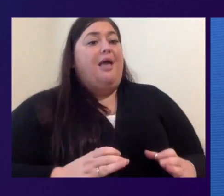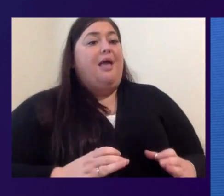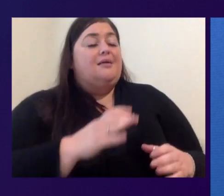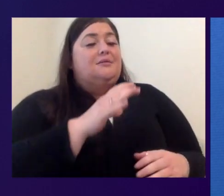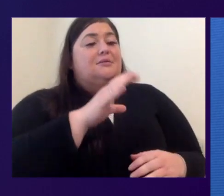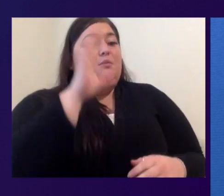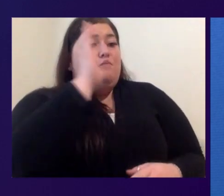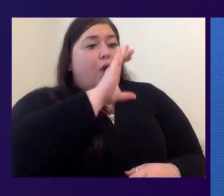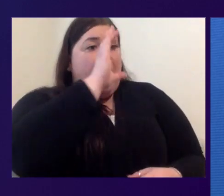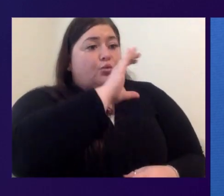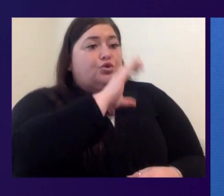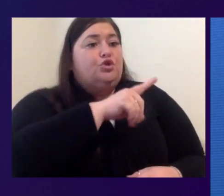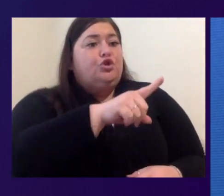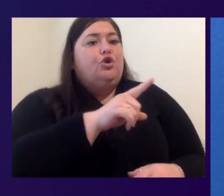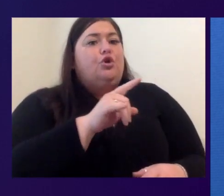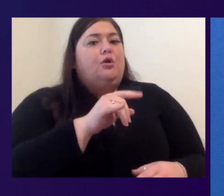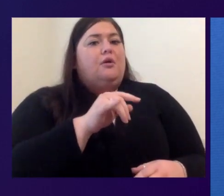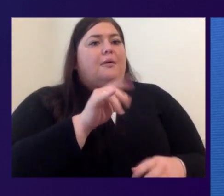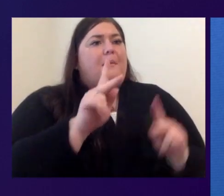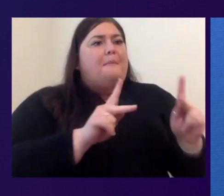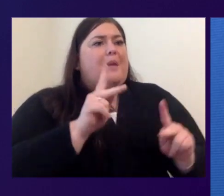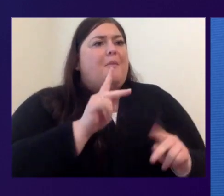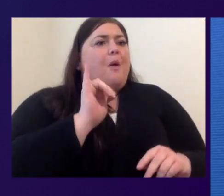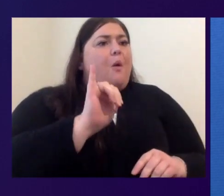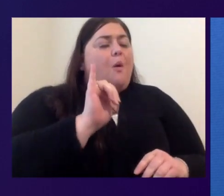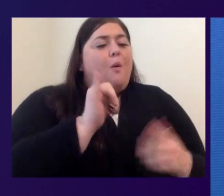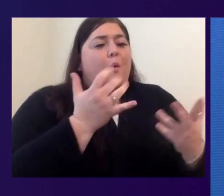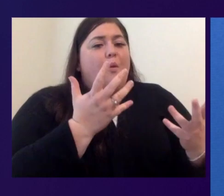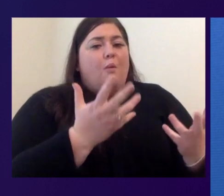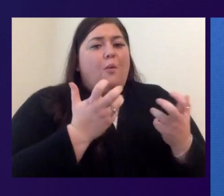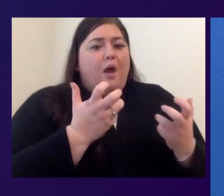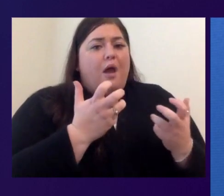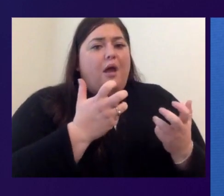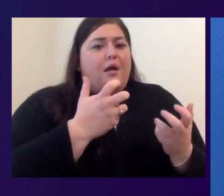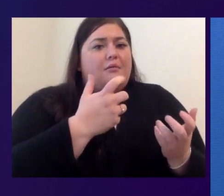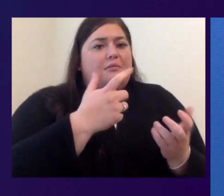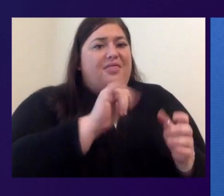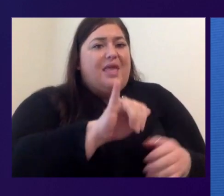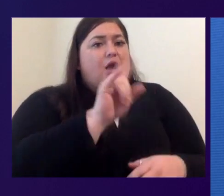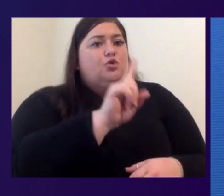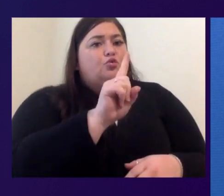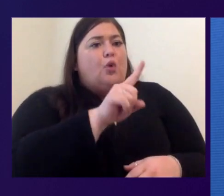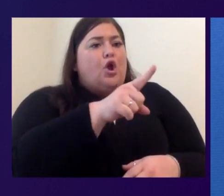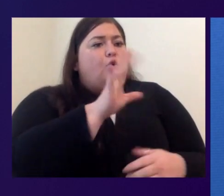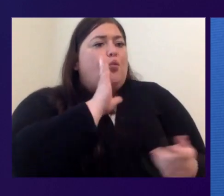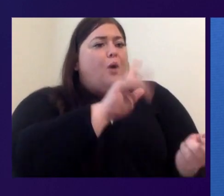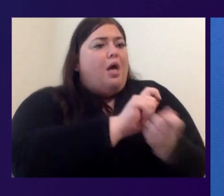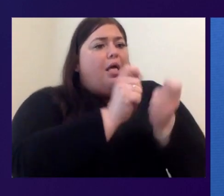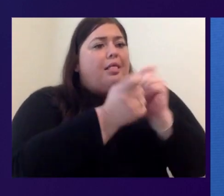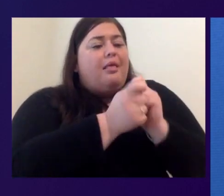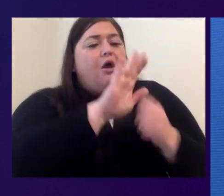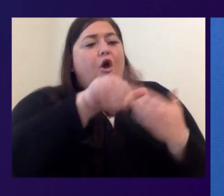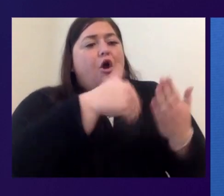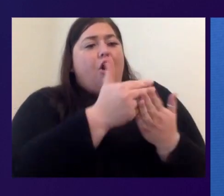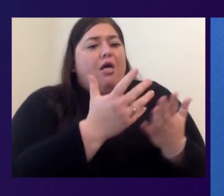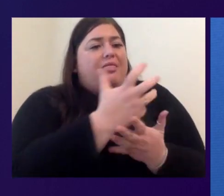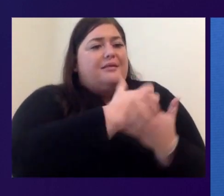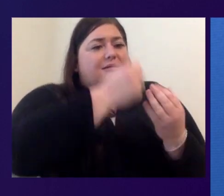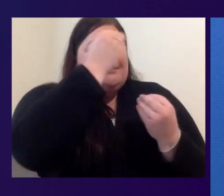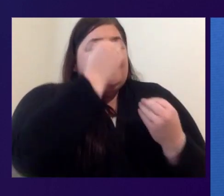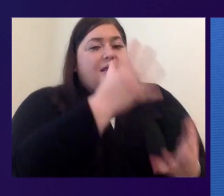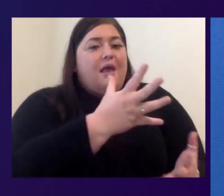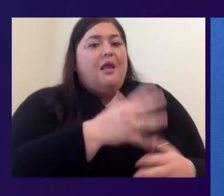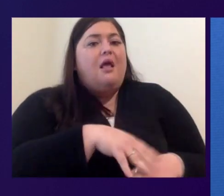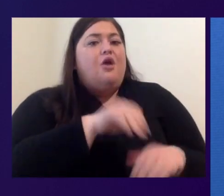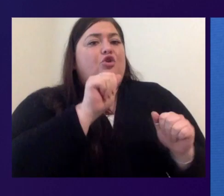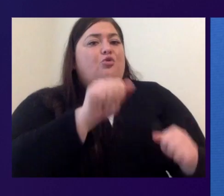the attack vector. That's what people are going. That's the surface area they want to go get because that's where you're doing things. That's where you're manipulating data. That's where you're going to go back and maybe connect to your corporate